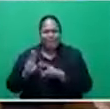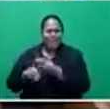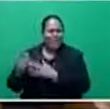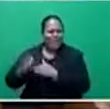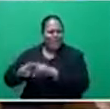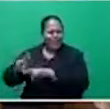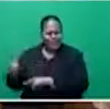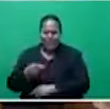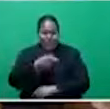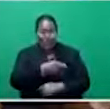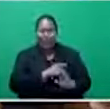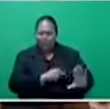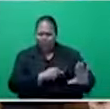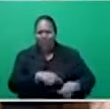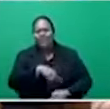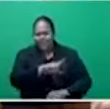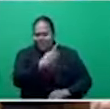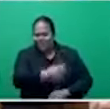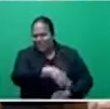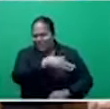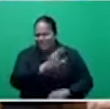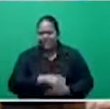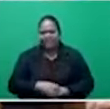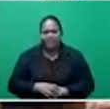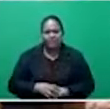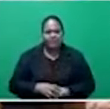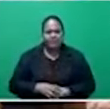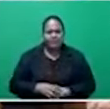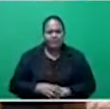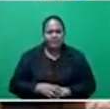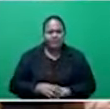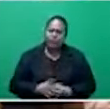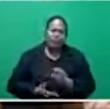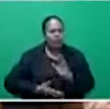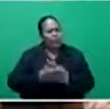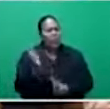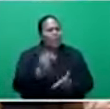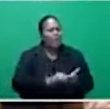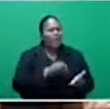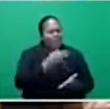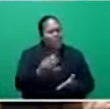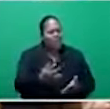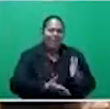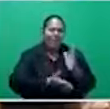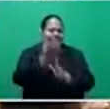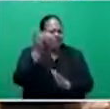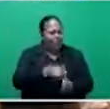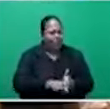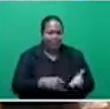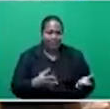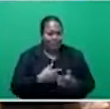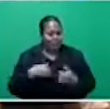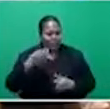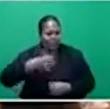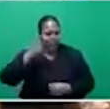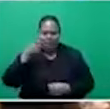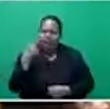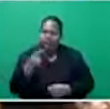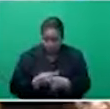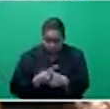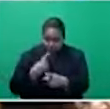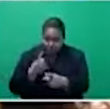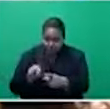the meantime, you go fend for yourself. Go and buy the flour at a high price. We don't care. That's what you're saying, Mr. Speaker, sir. Mr.